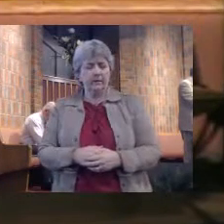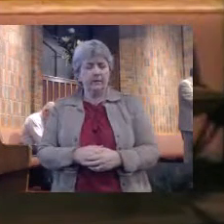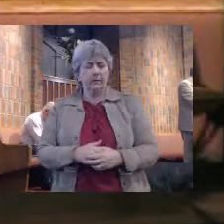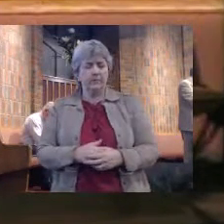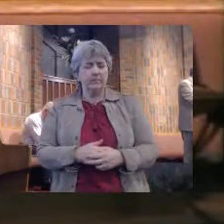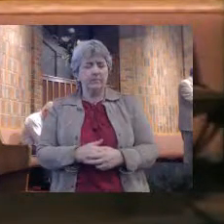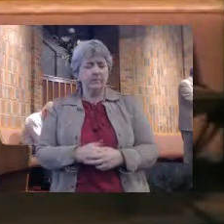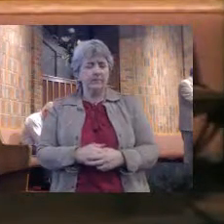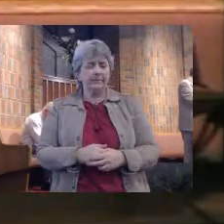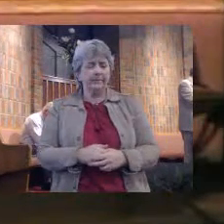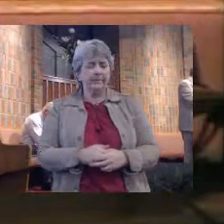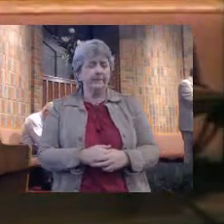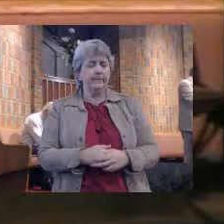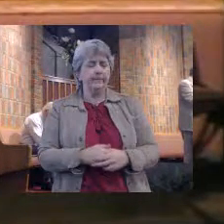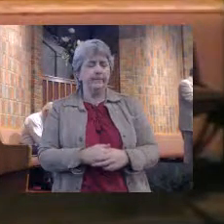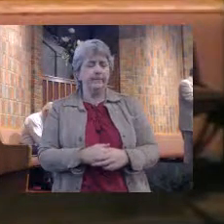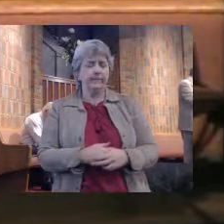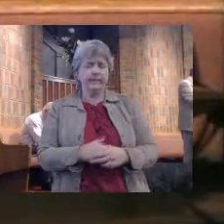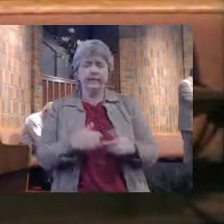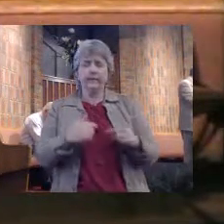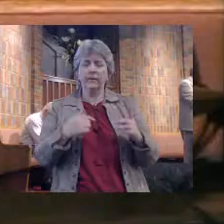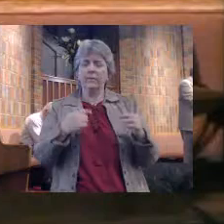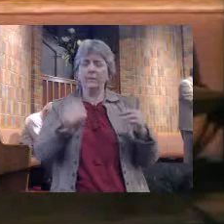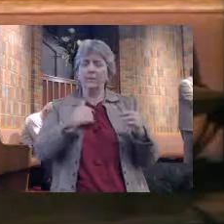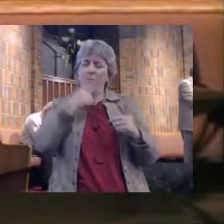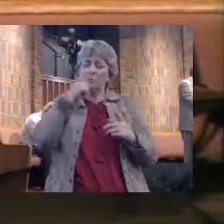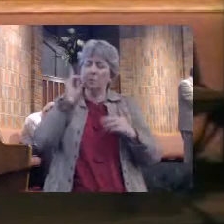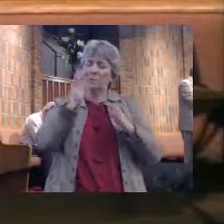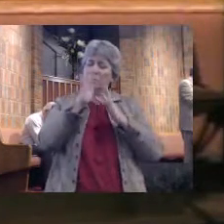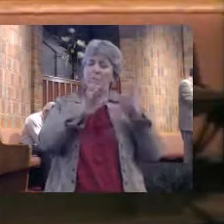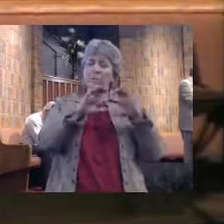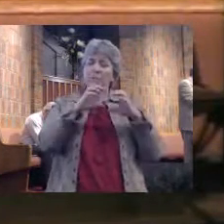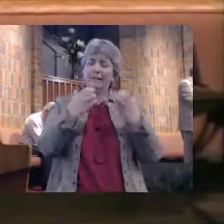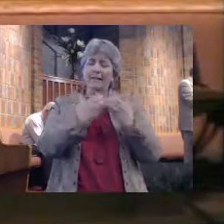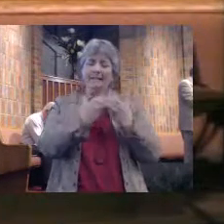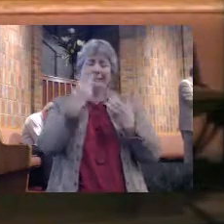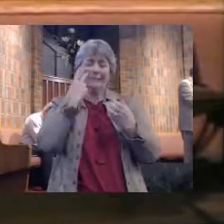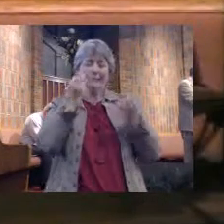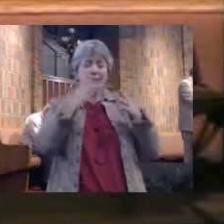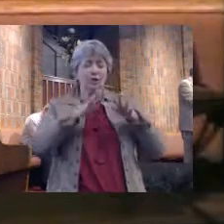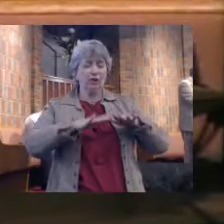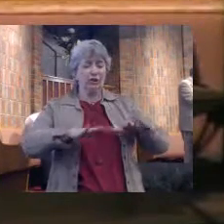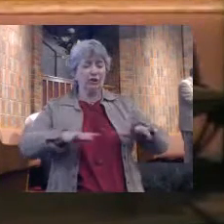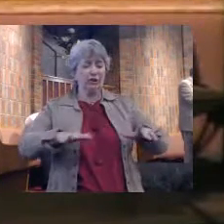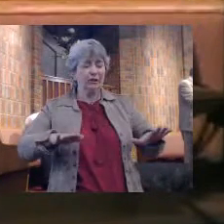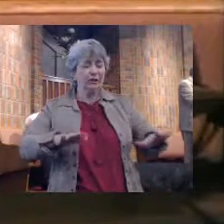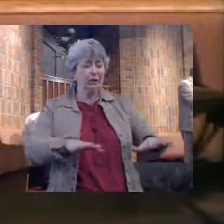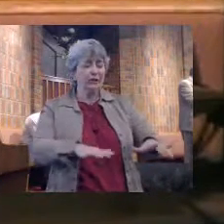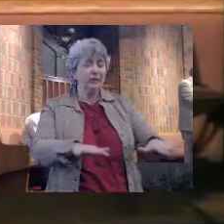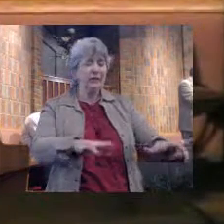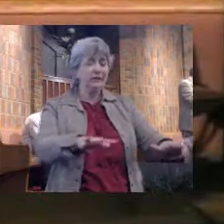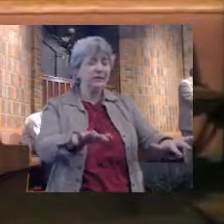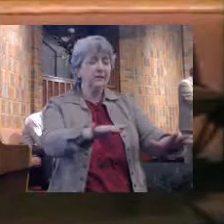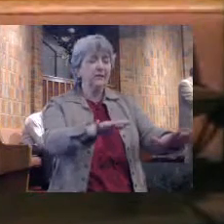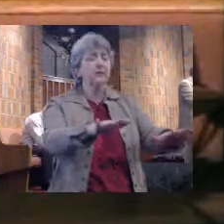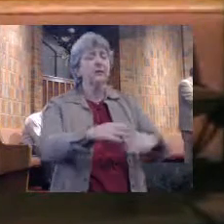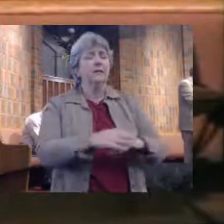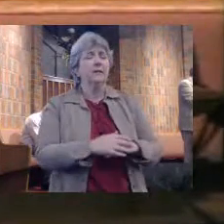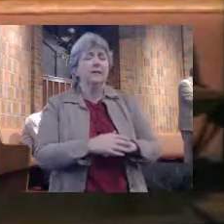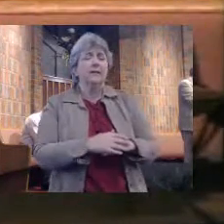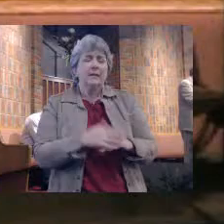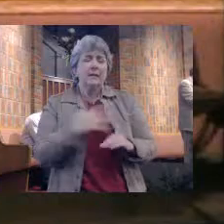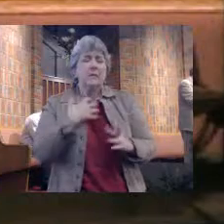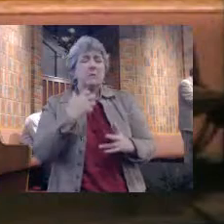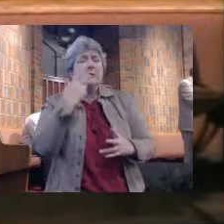Father, the Bible class that we had this morning, for all the little kids that we have here today, and we hope, Father, that just one little thing